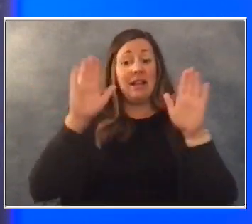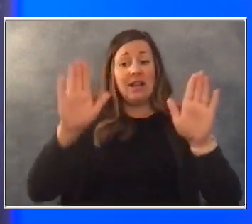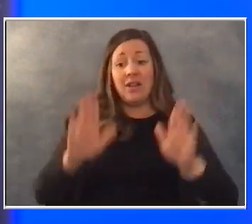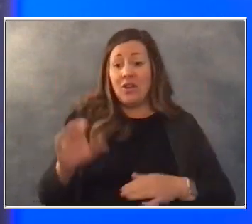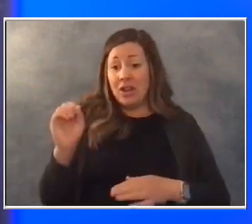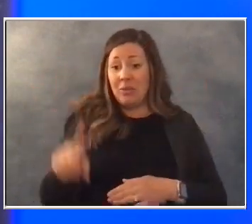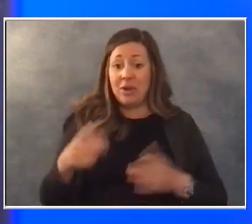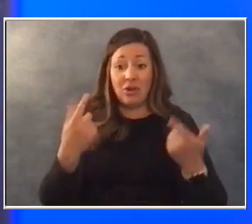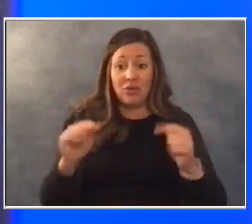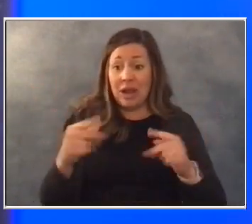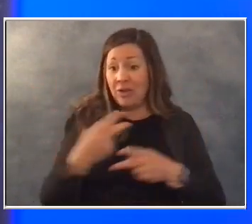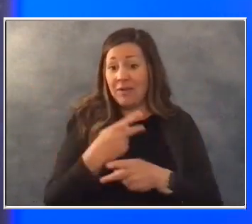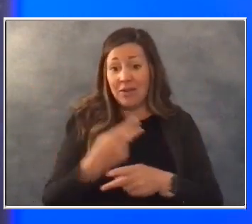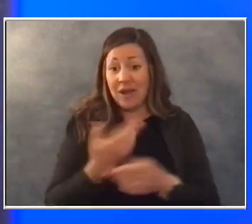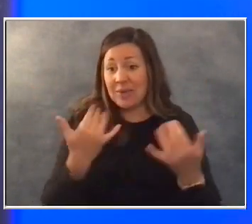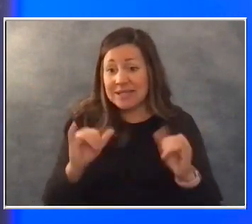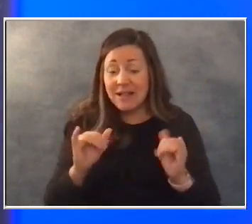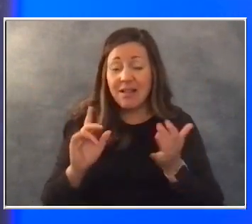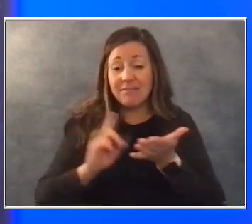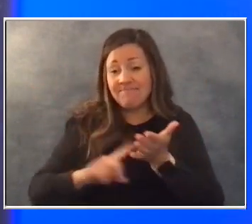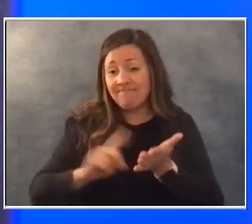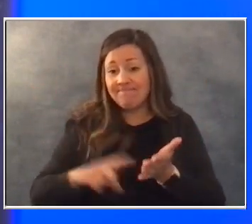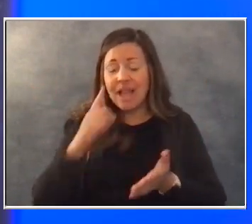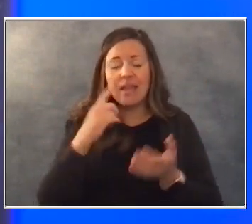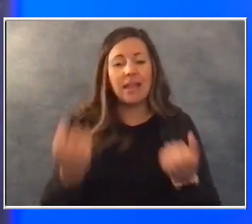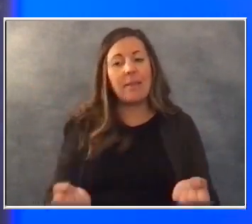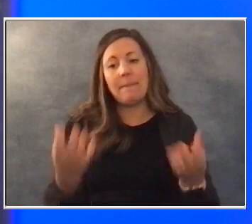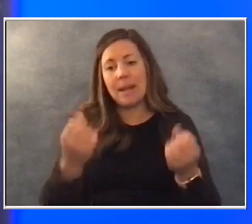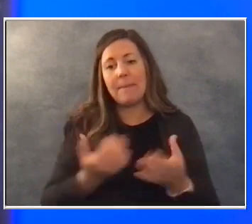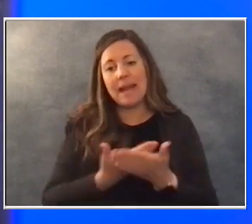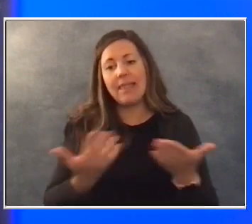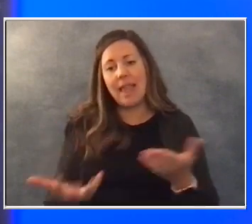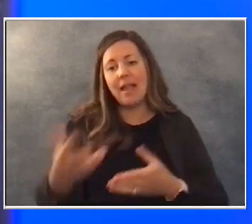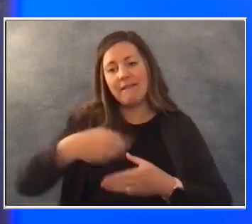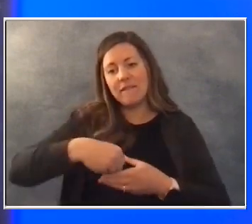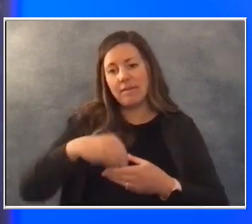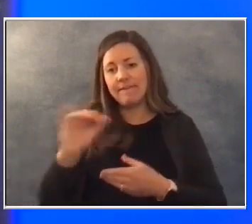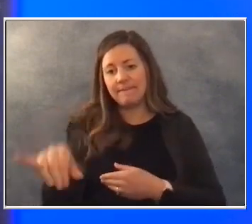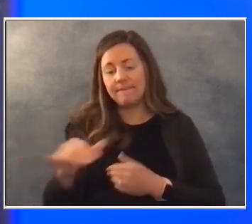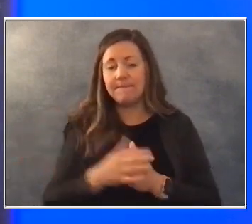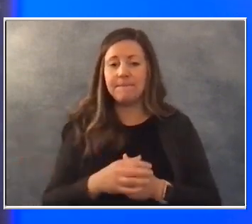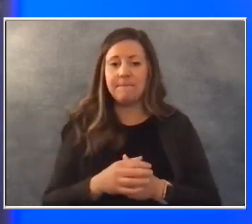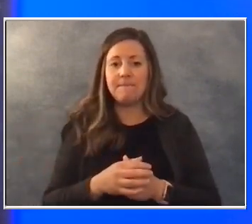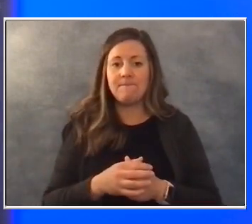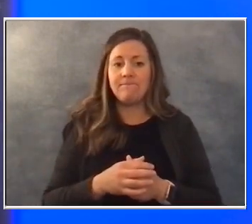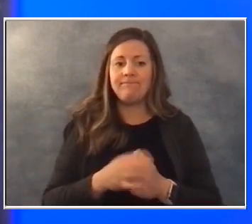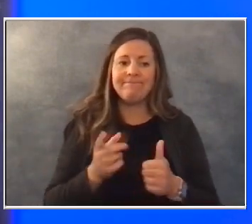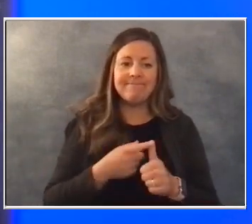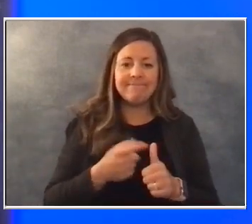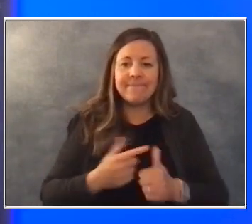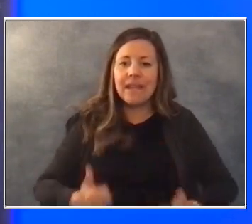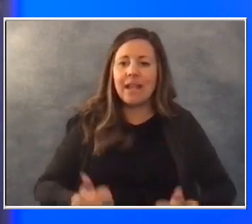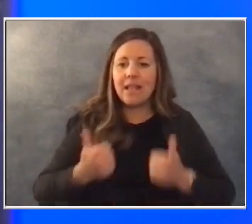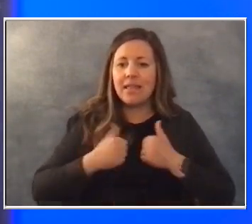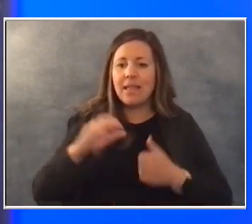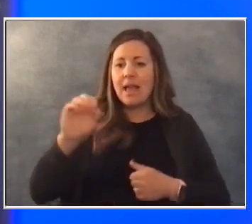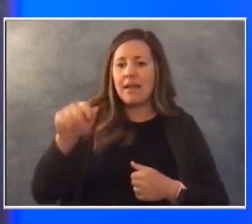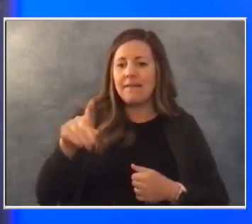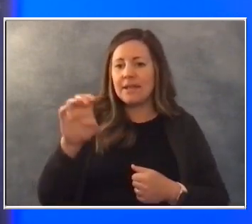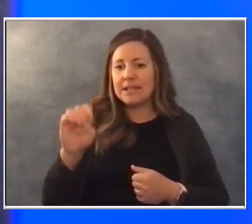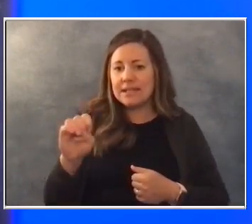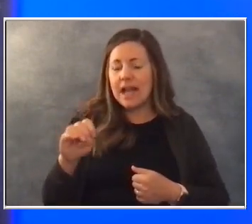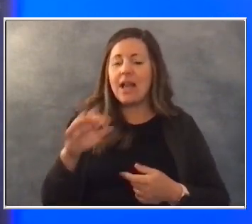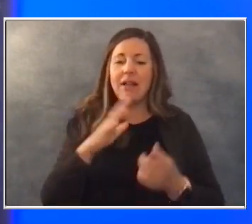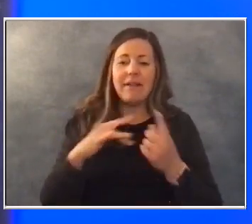this out. I think it's multifactorial, several factors. One, the big thing I think would be lifestyle and environmental